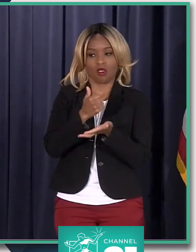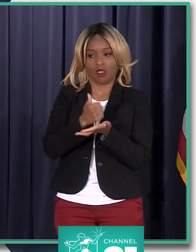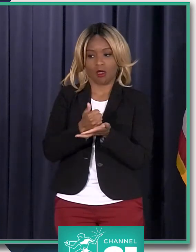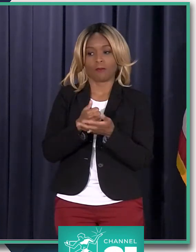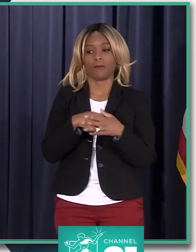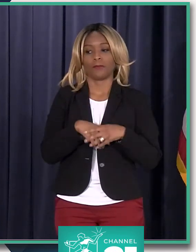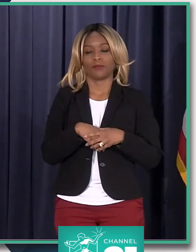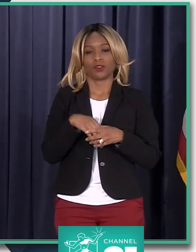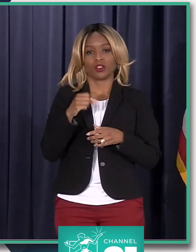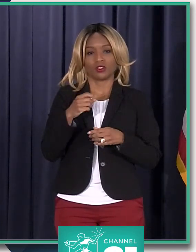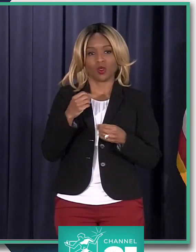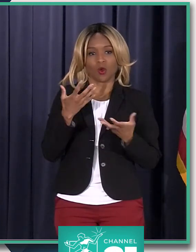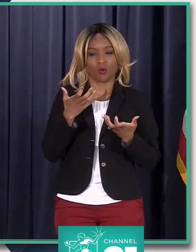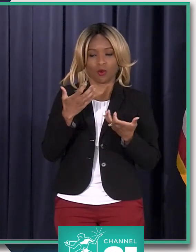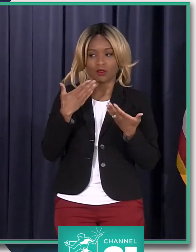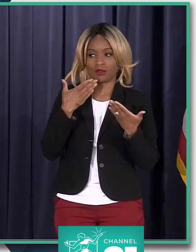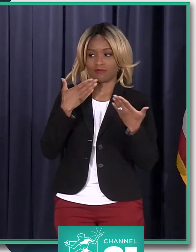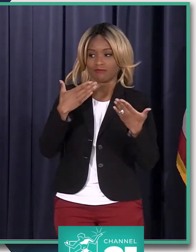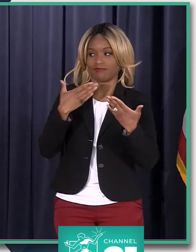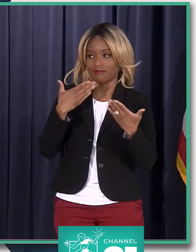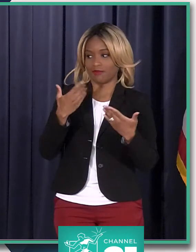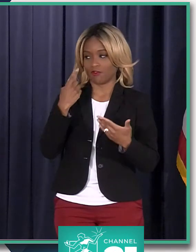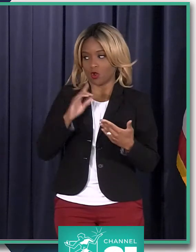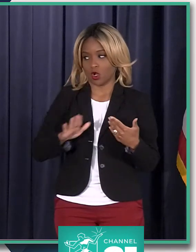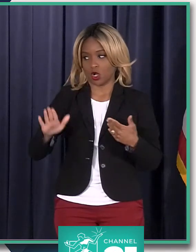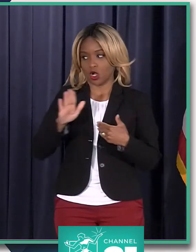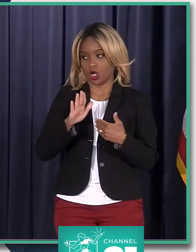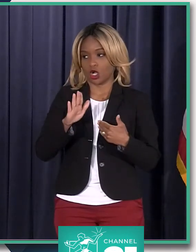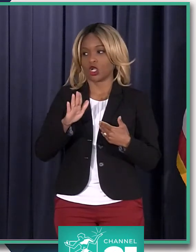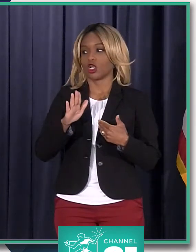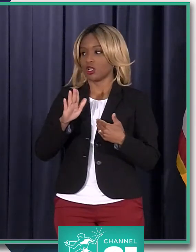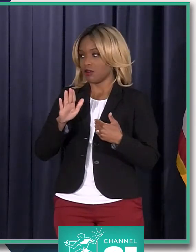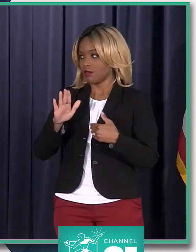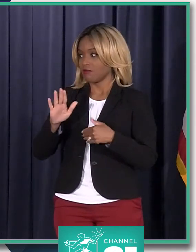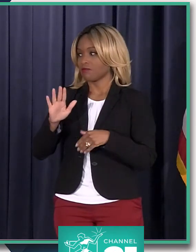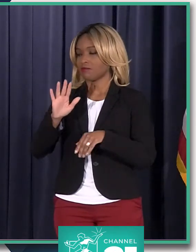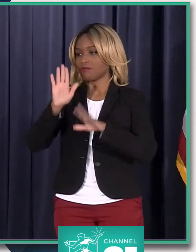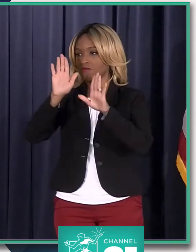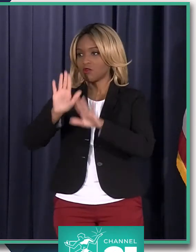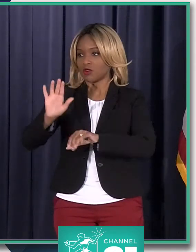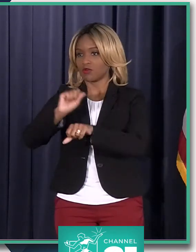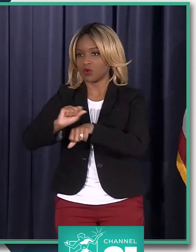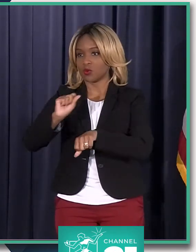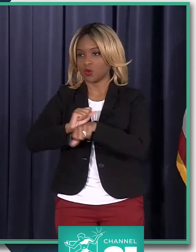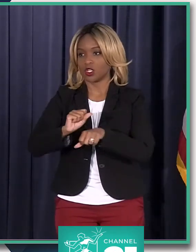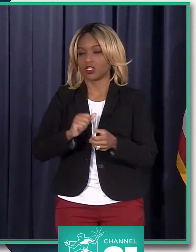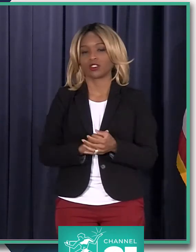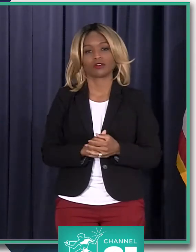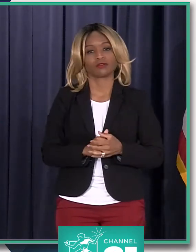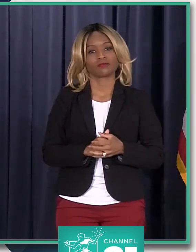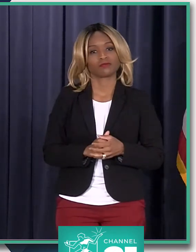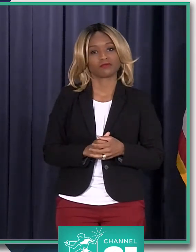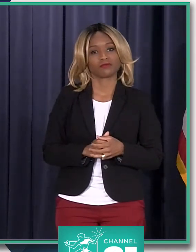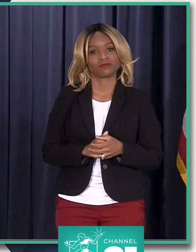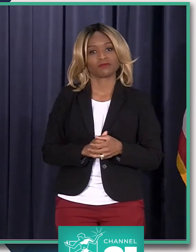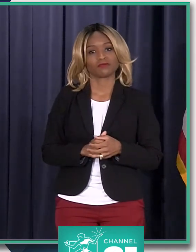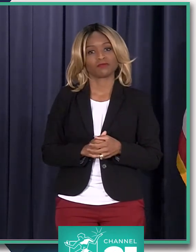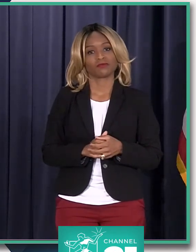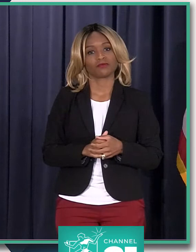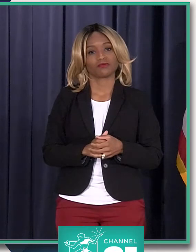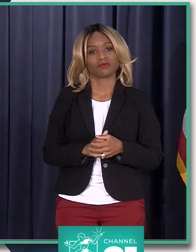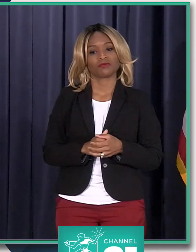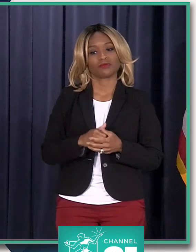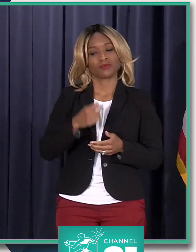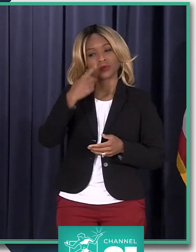level. So I just want to commend her for her due diligence and her great work that she does for us in District 7. If you